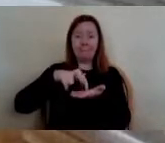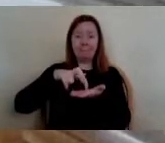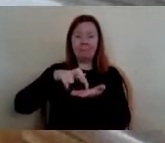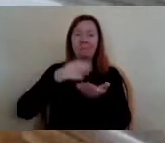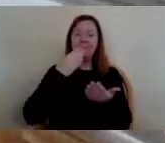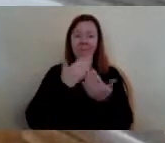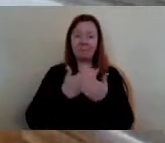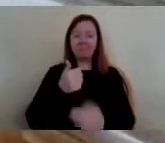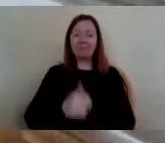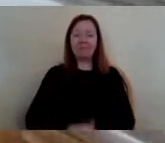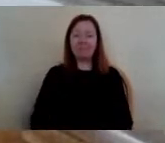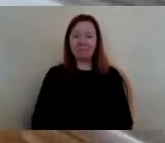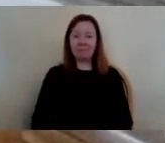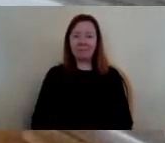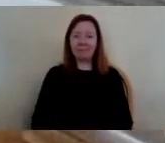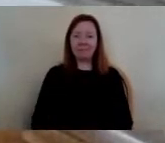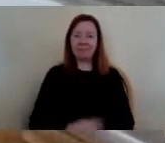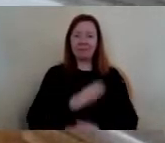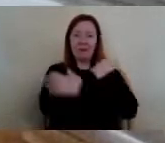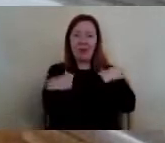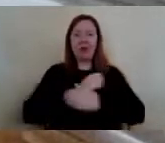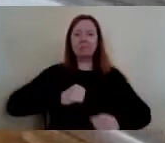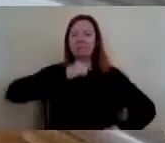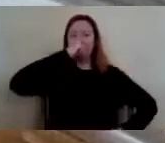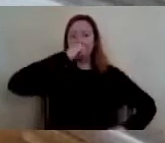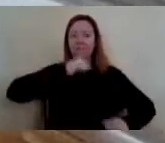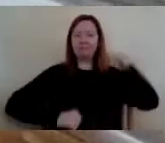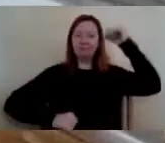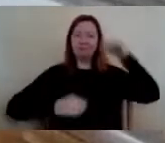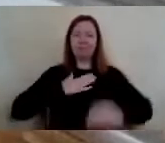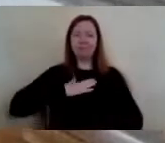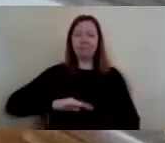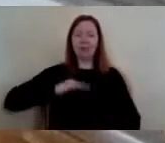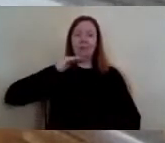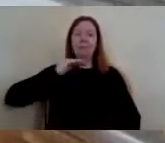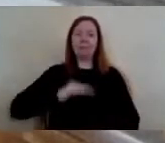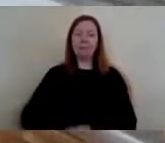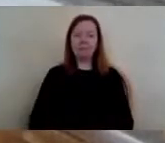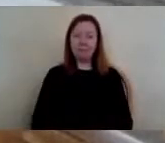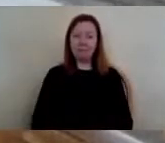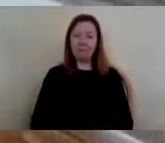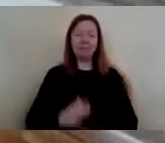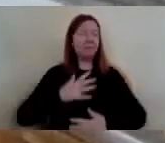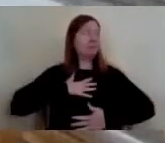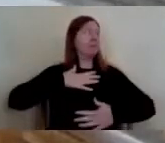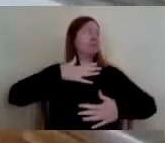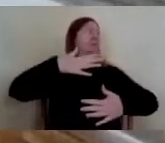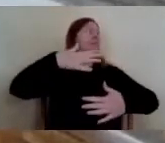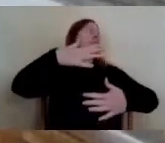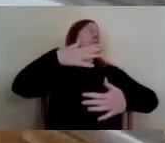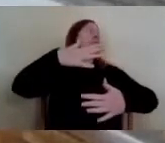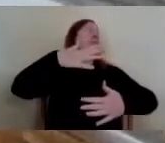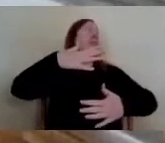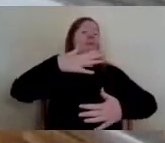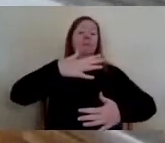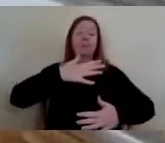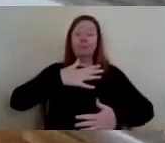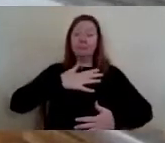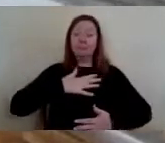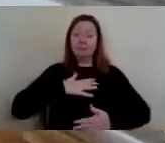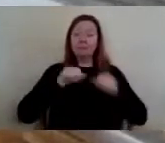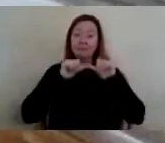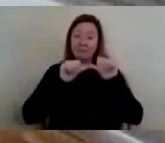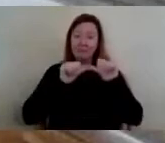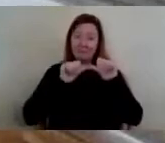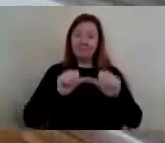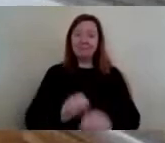Good. Lift those arms, lift that chest. Take a big breath, inhale. Keep